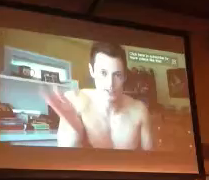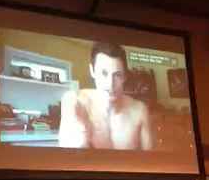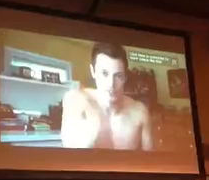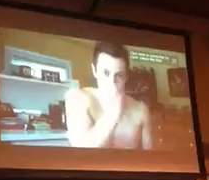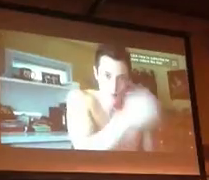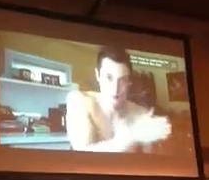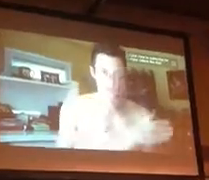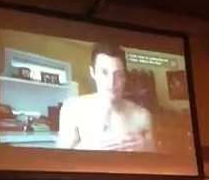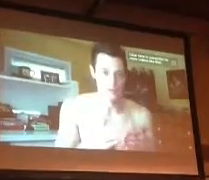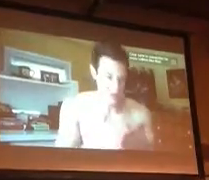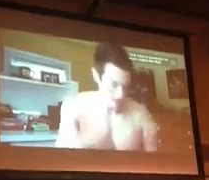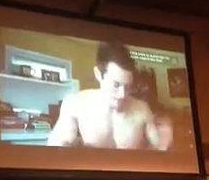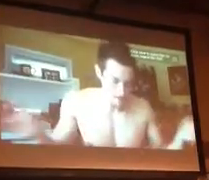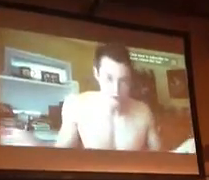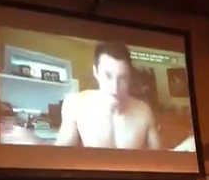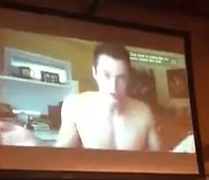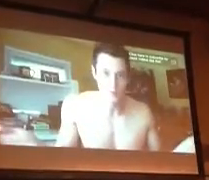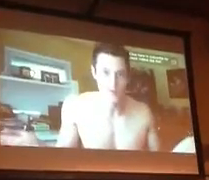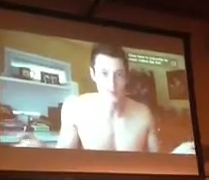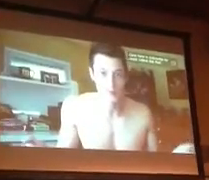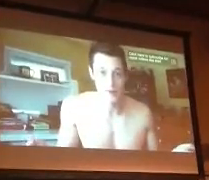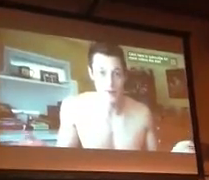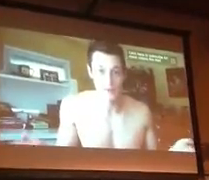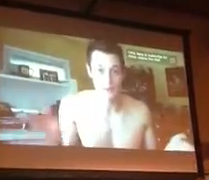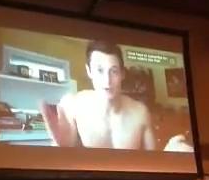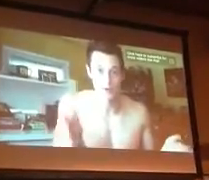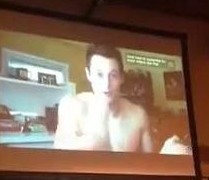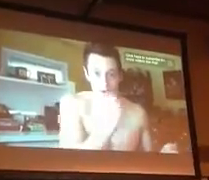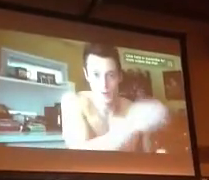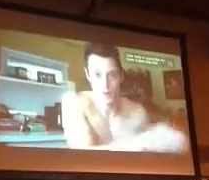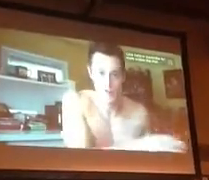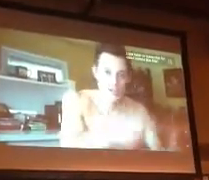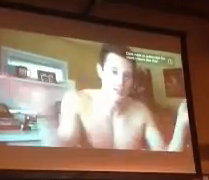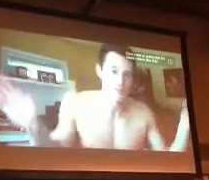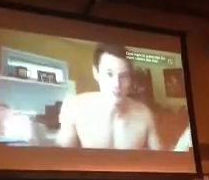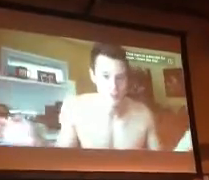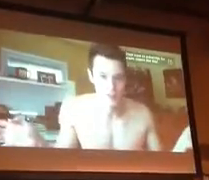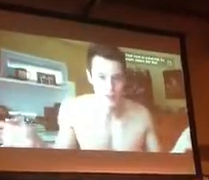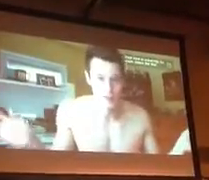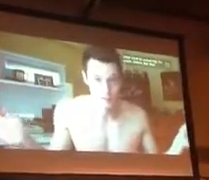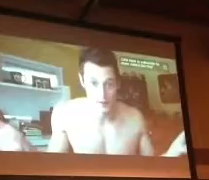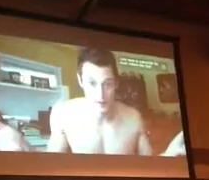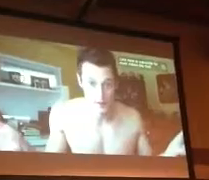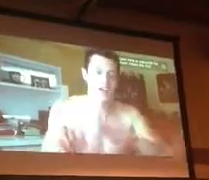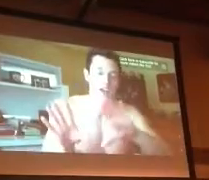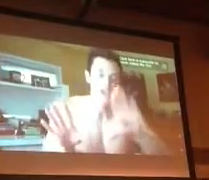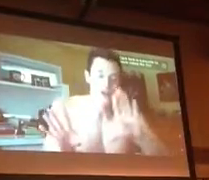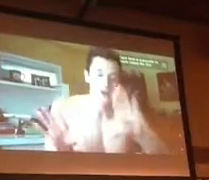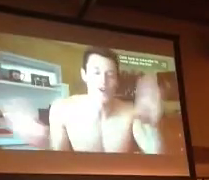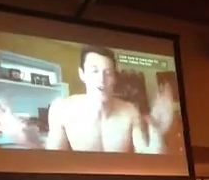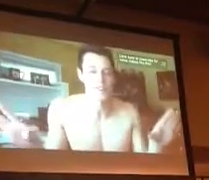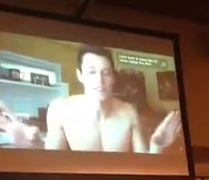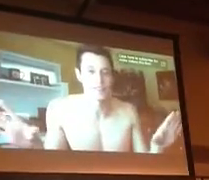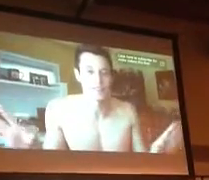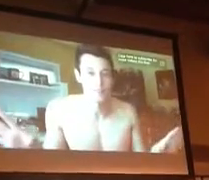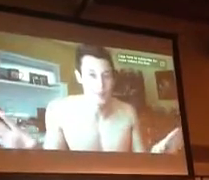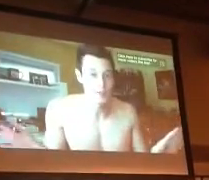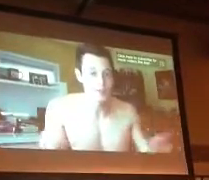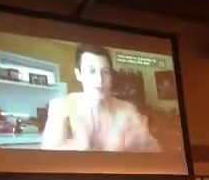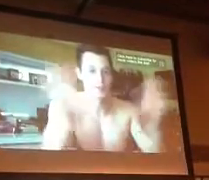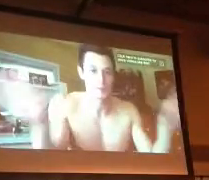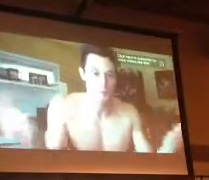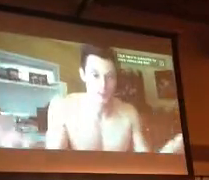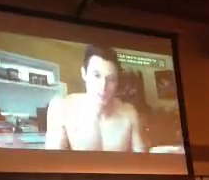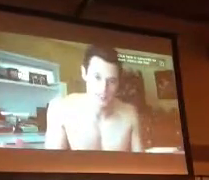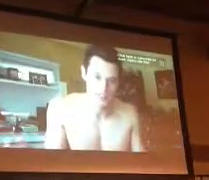aren't attracted to every single woman. For guys in general, the ones that I'm attracted to are far and few between, and that's probably the case for everyone. I know, I think that everyone's